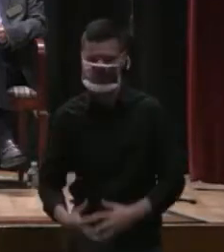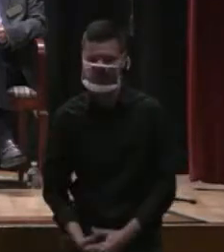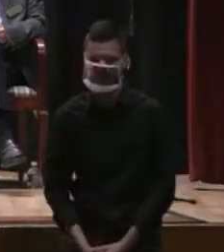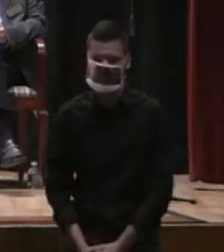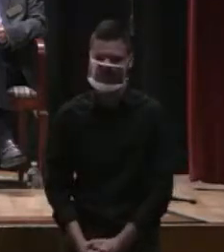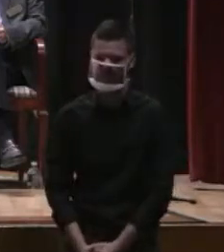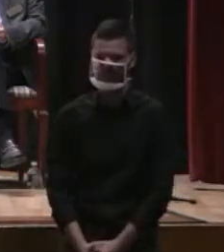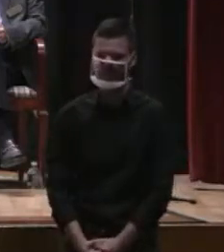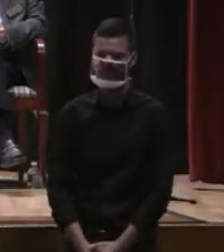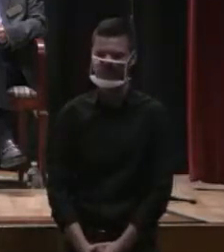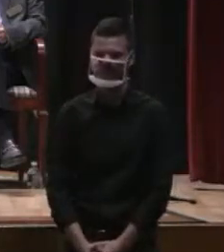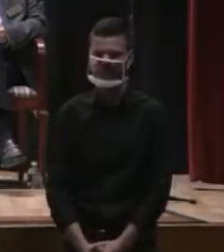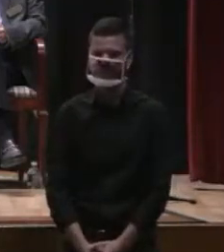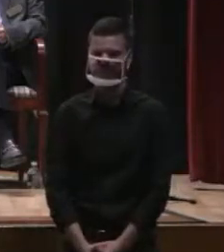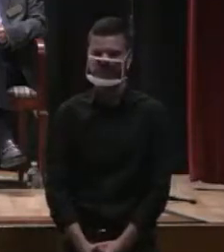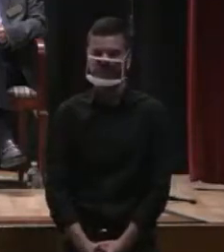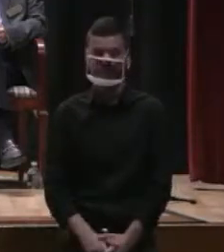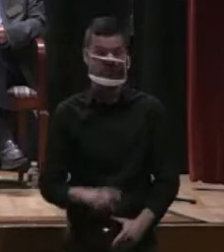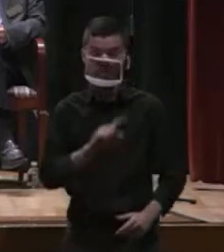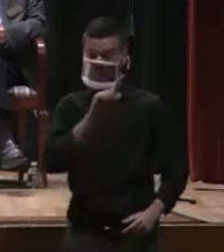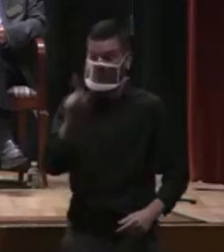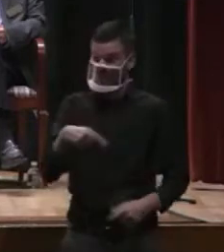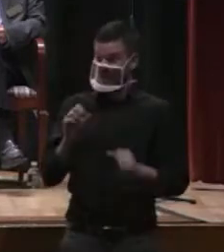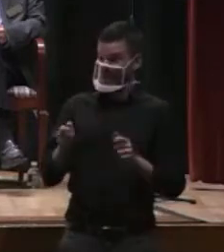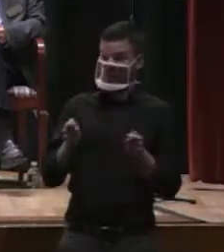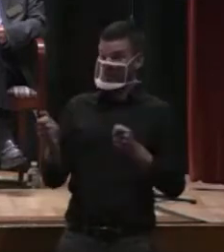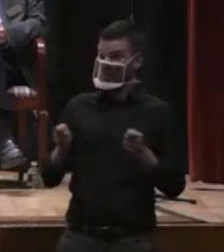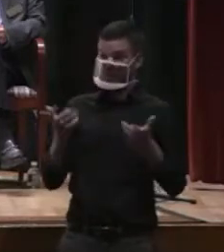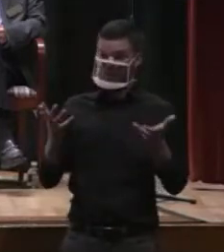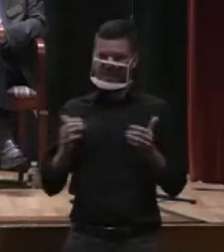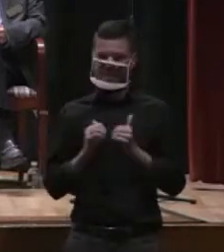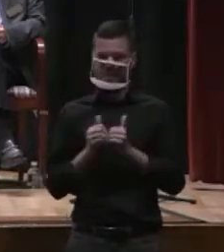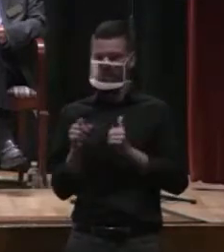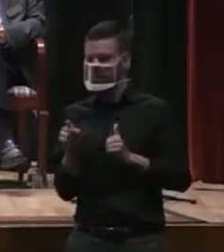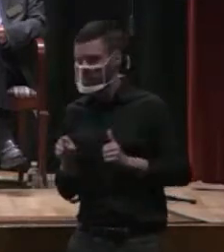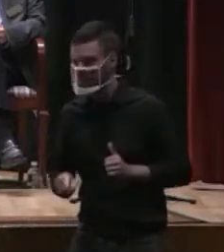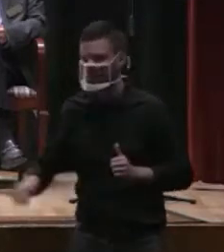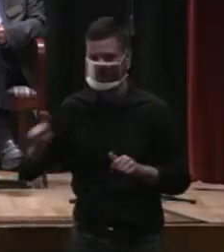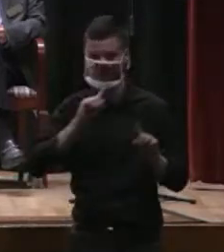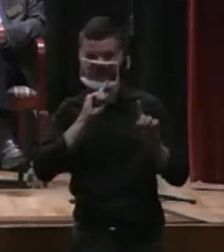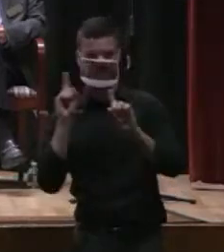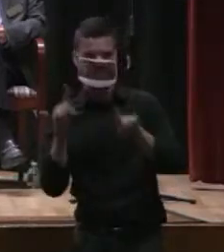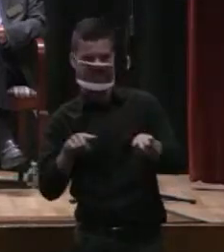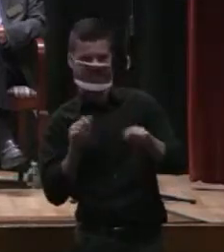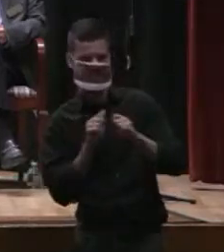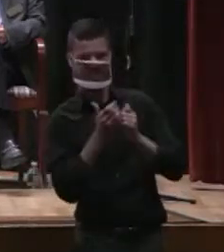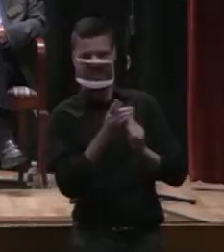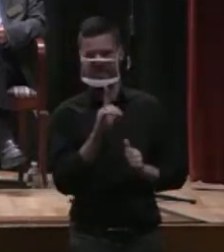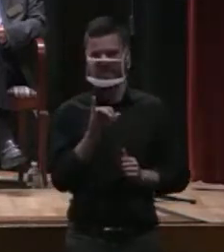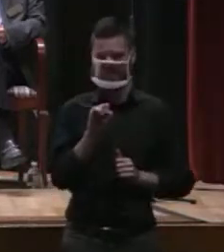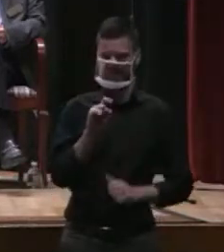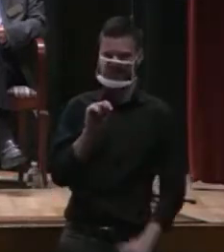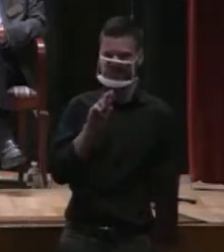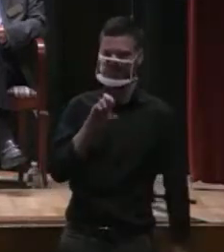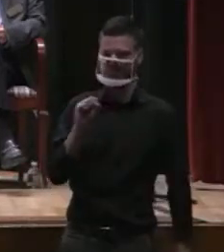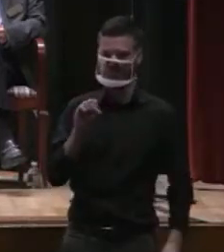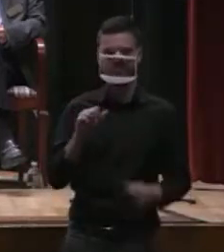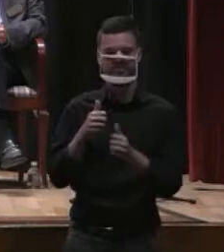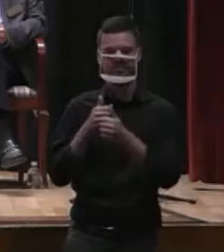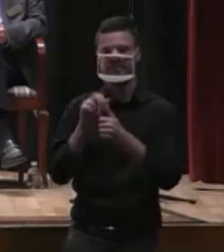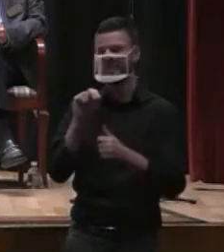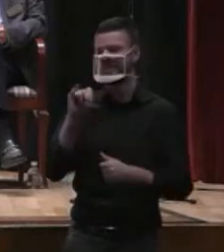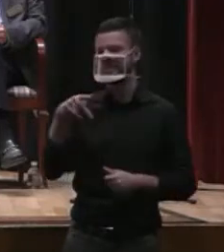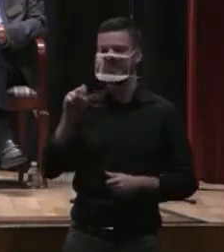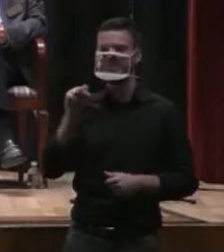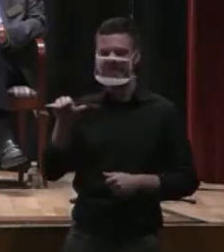The only thing you can absolutely control is how you respond to the distress. In the words of Nipsey,